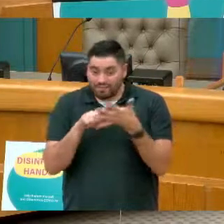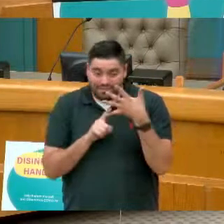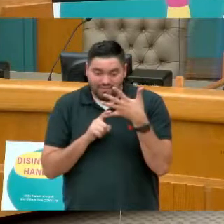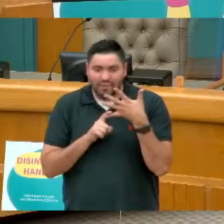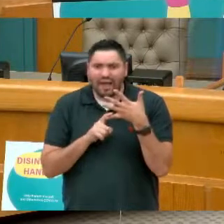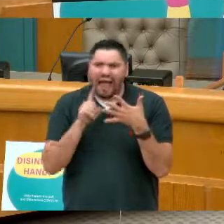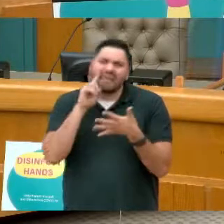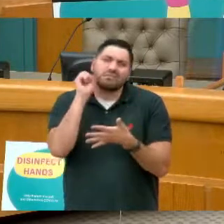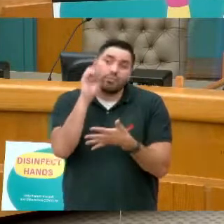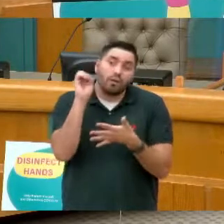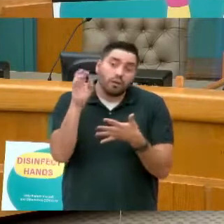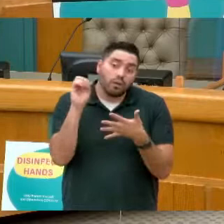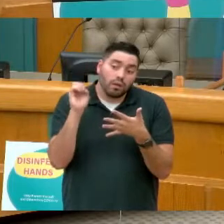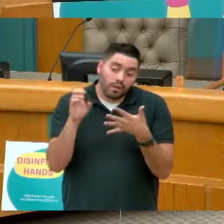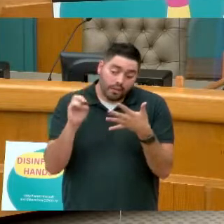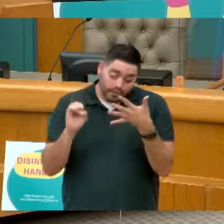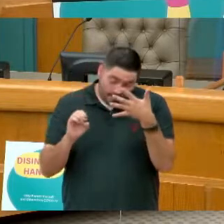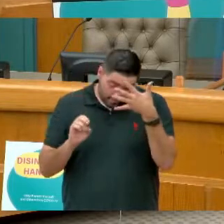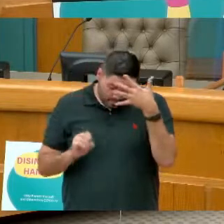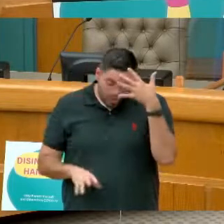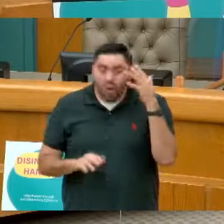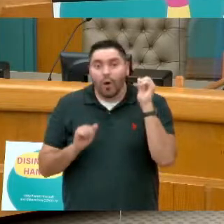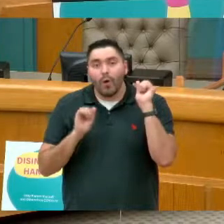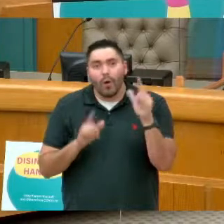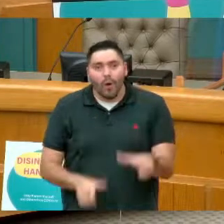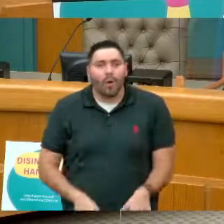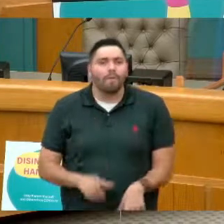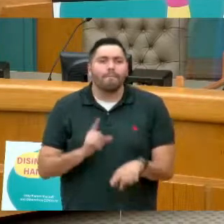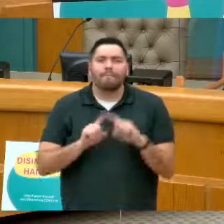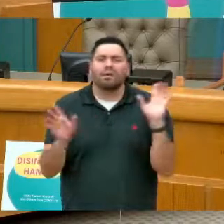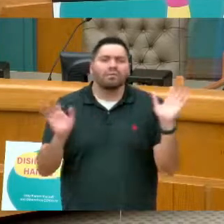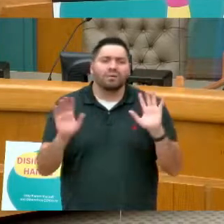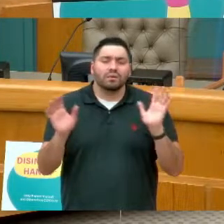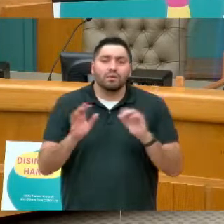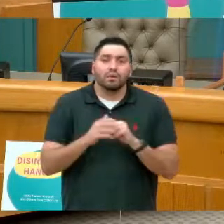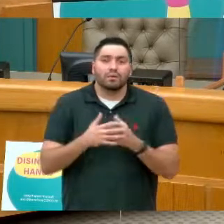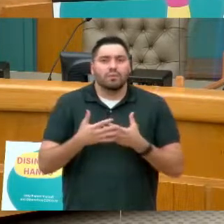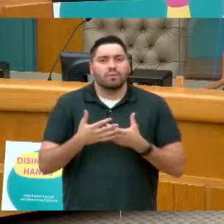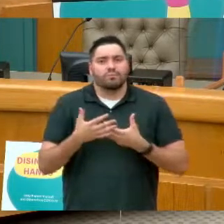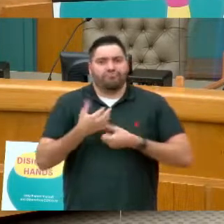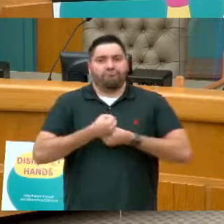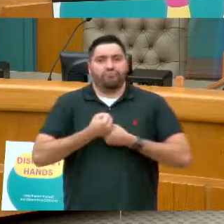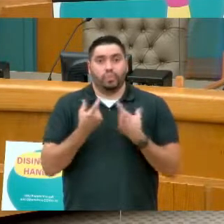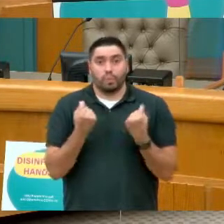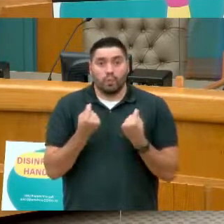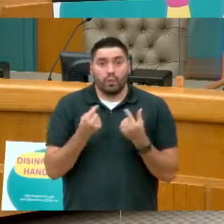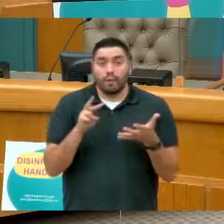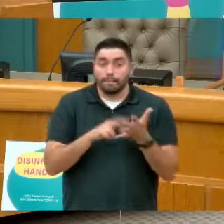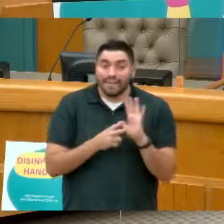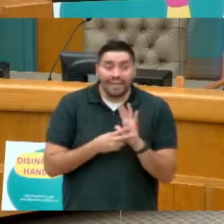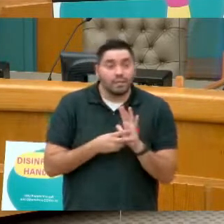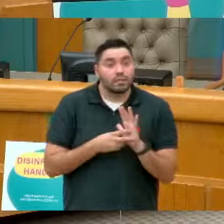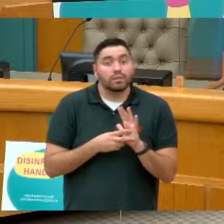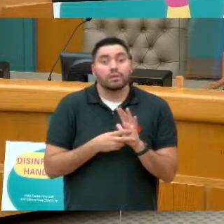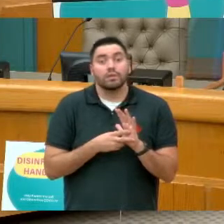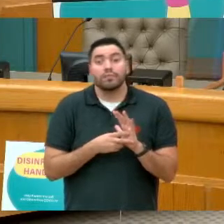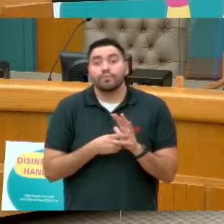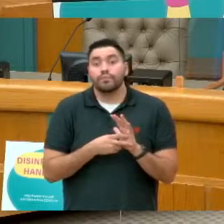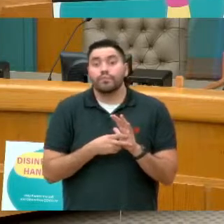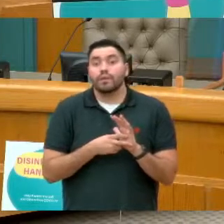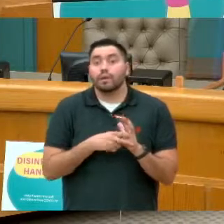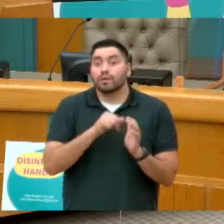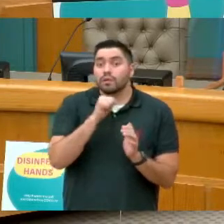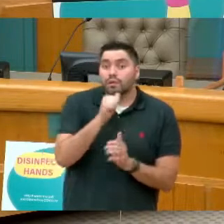time. So in accepting these funds, Nueces County has indicated to CTCL that the amount of the grant would be expended on the